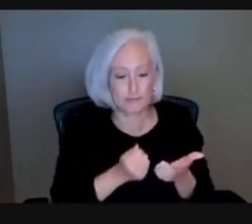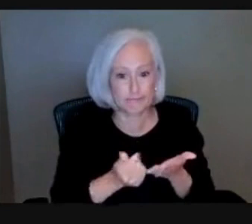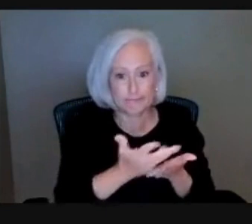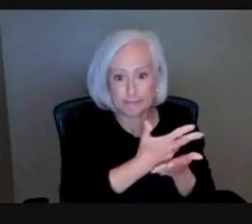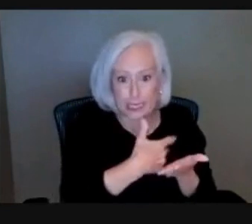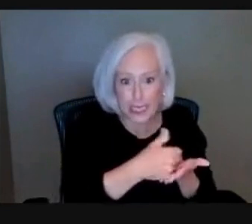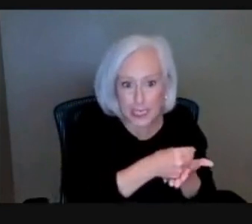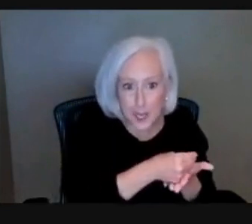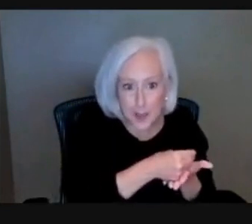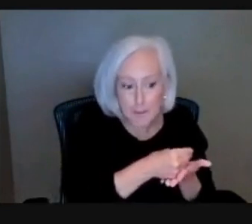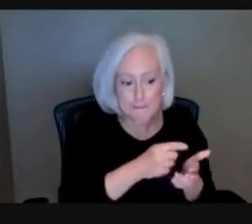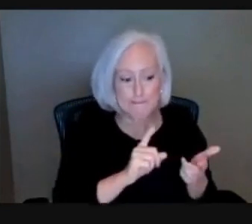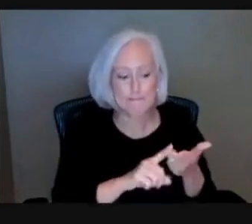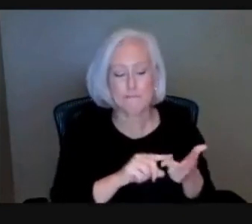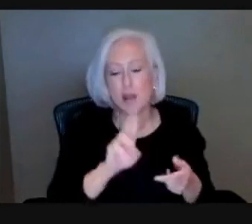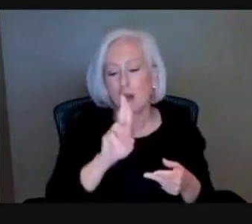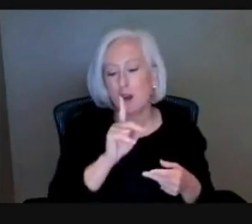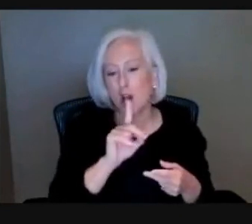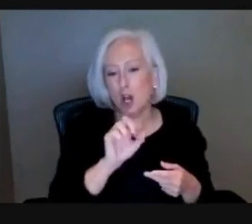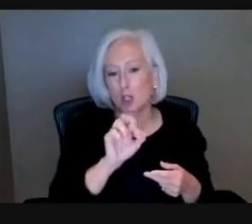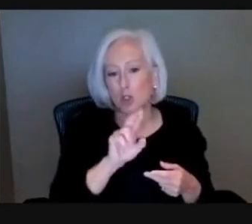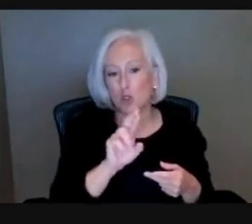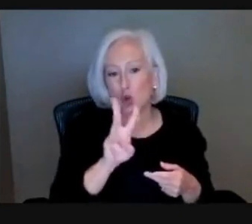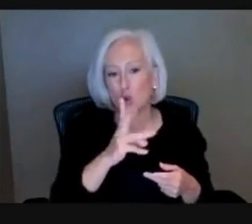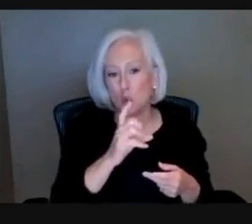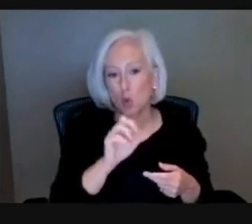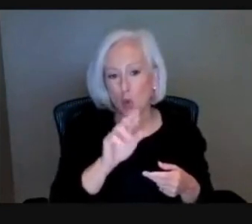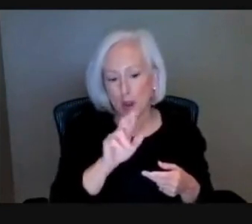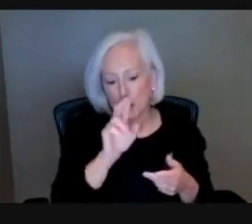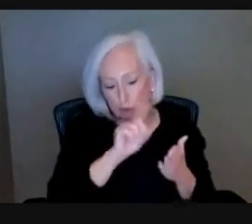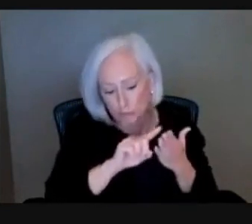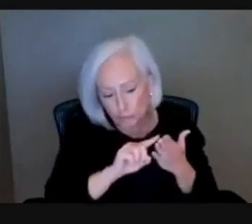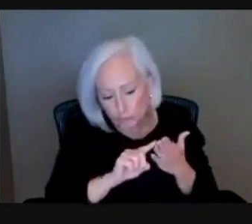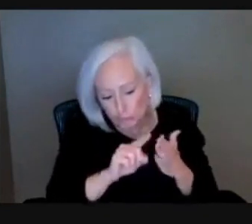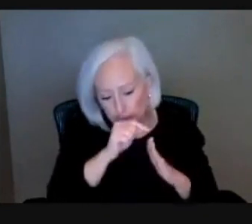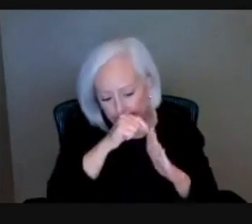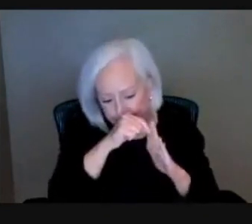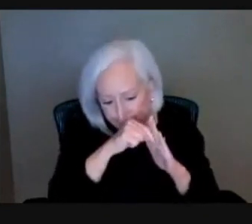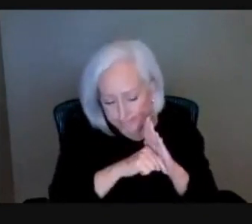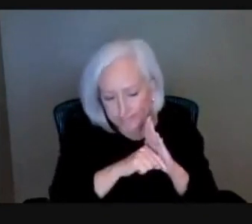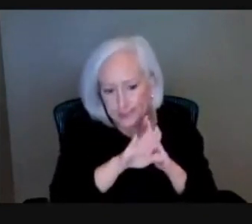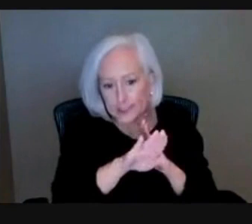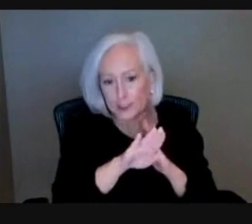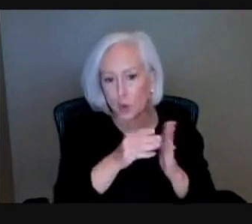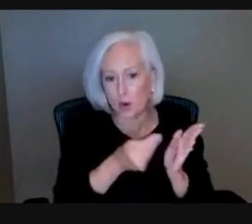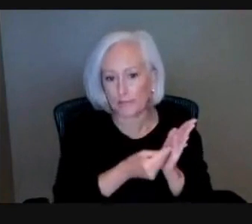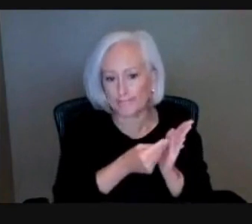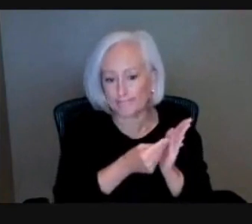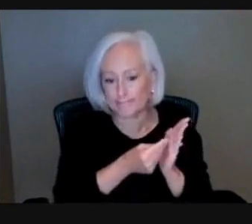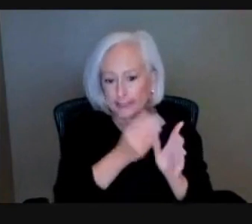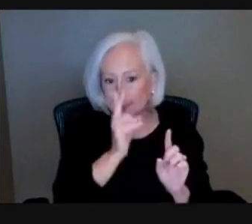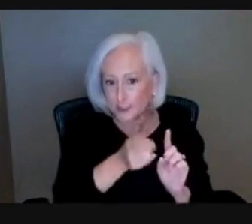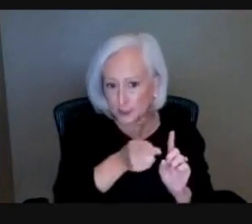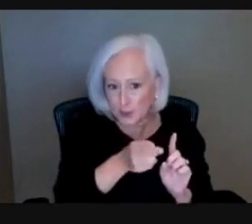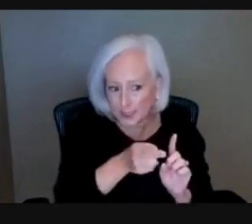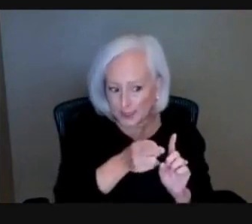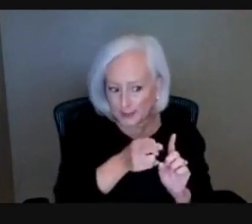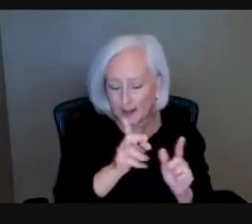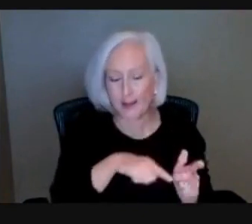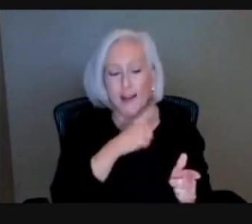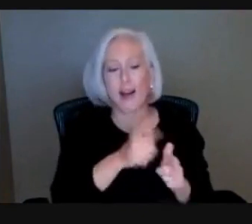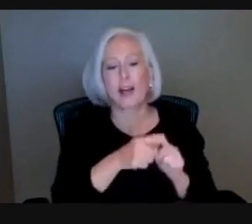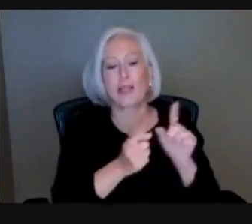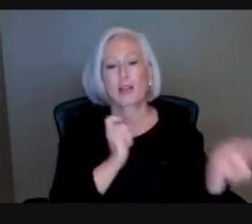an underwriter will also have taken a look at all of those facets of your particular situation, and we will potentially issue